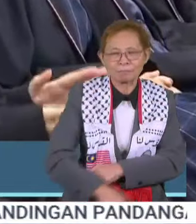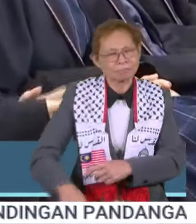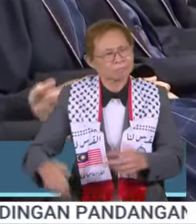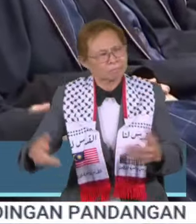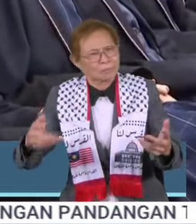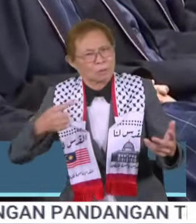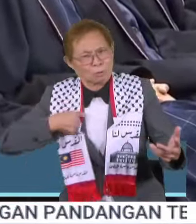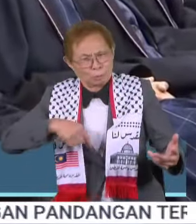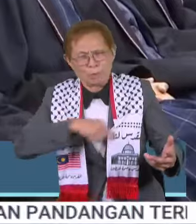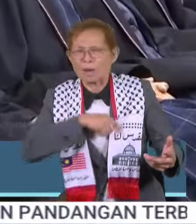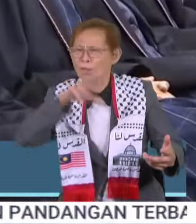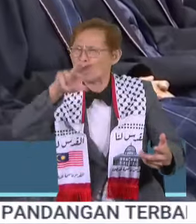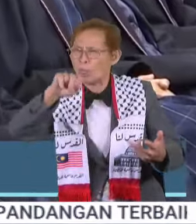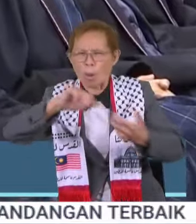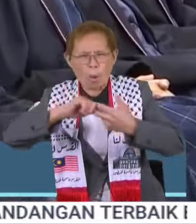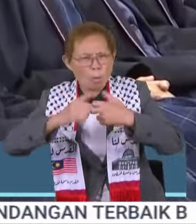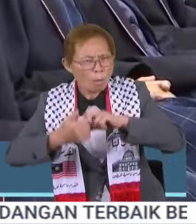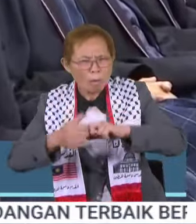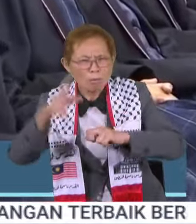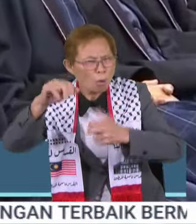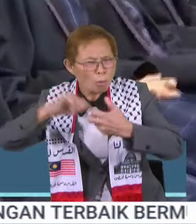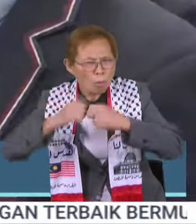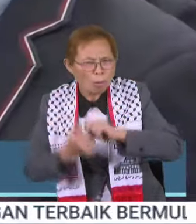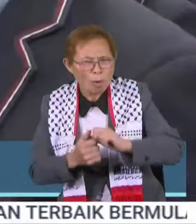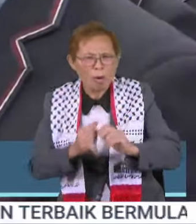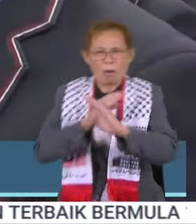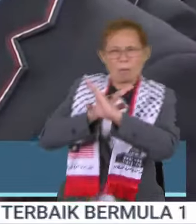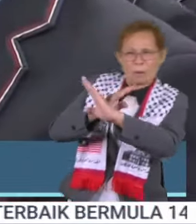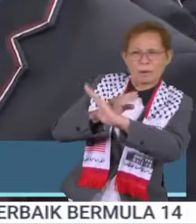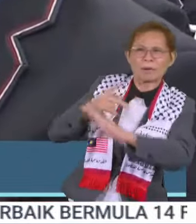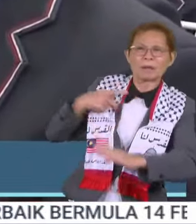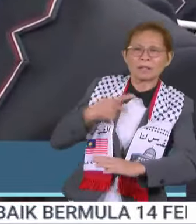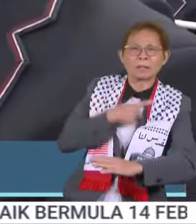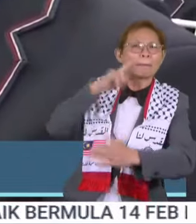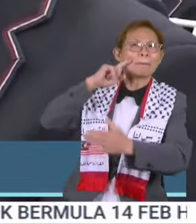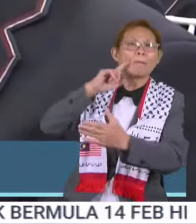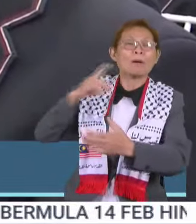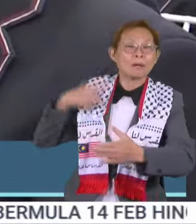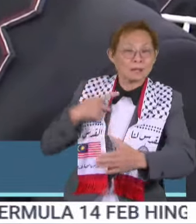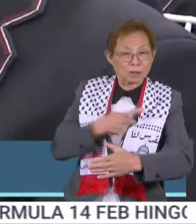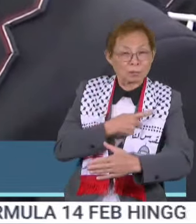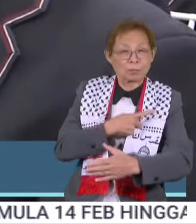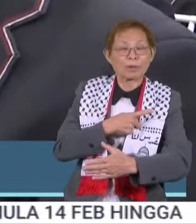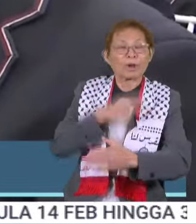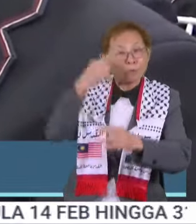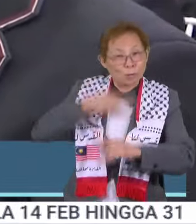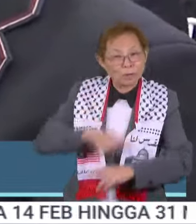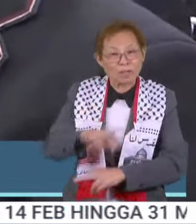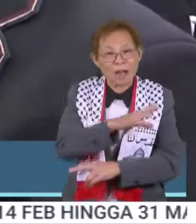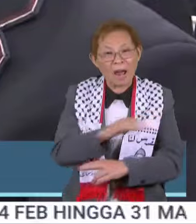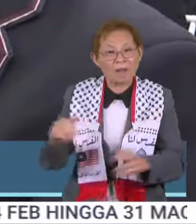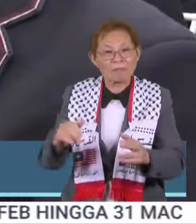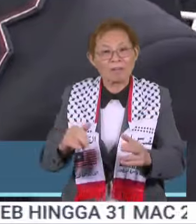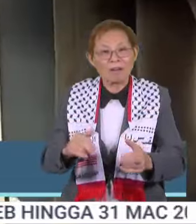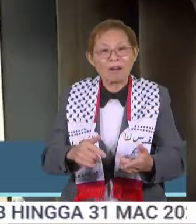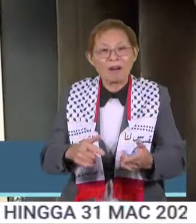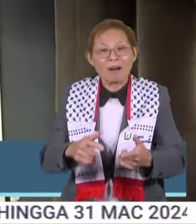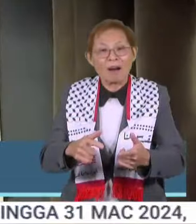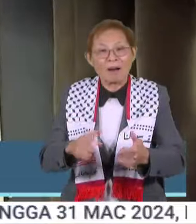there's no issue about defending our faith and being steadfast in our